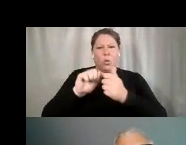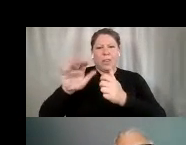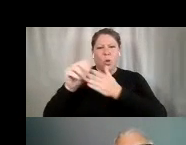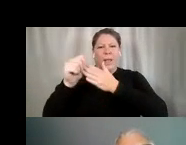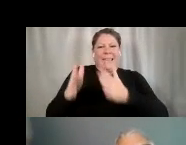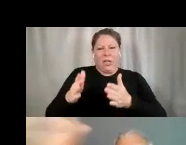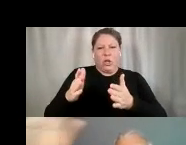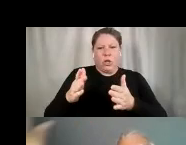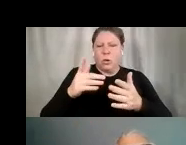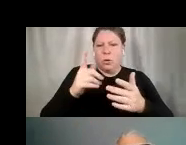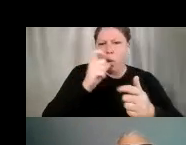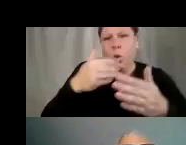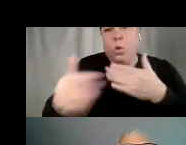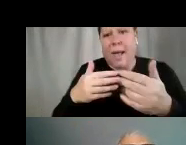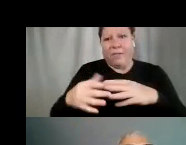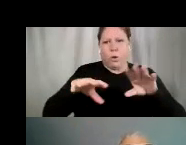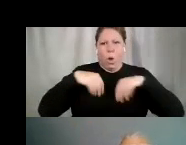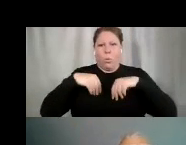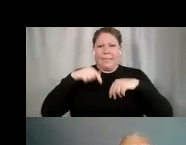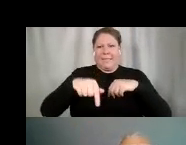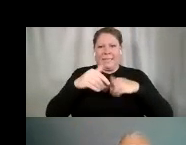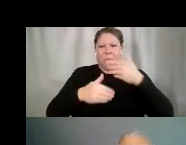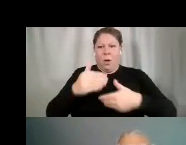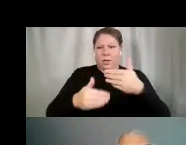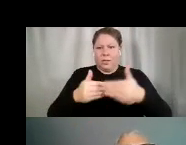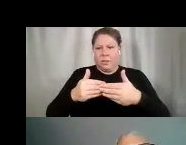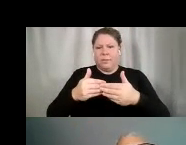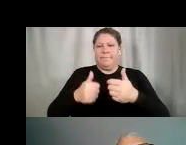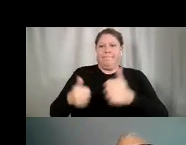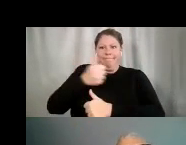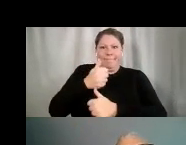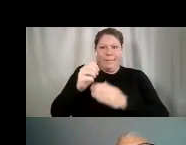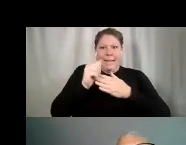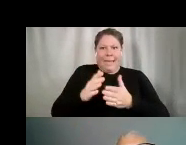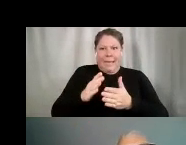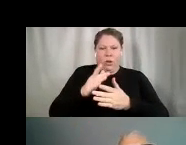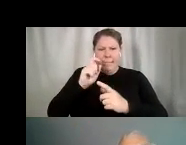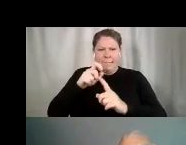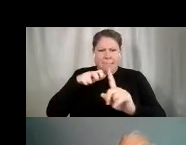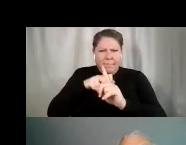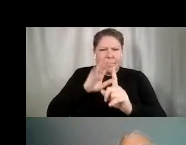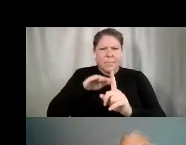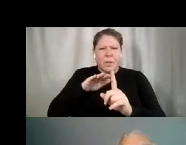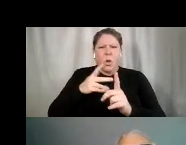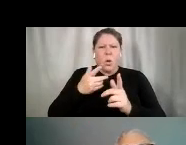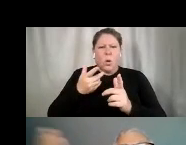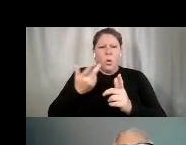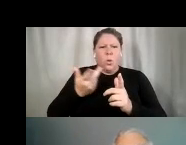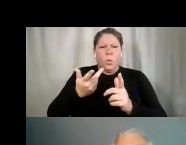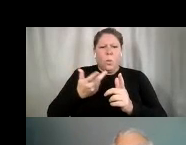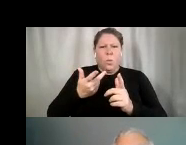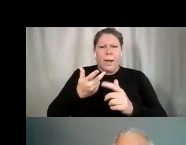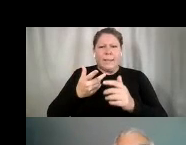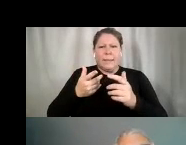that owns this in terms, your leader, in terms of what is the decision-making power